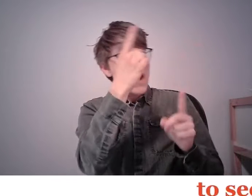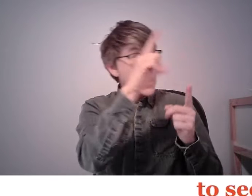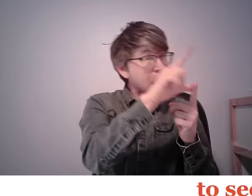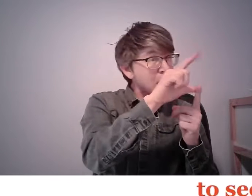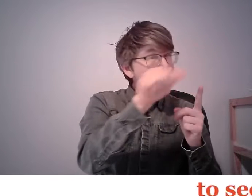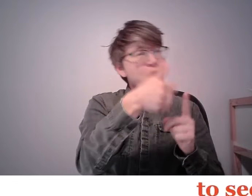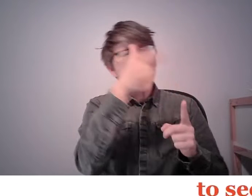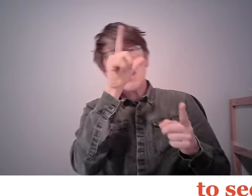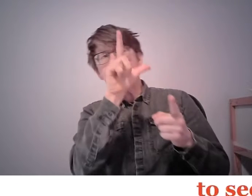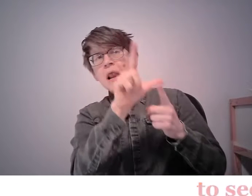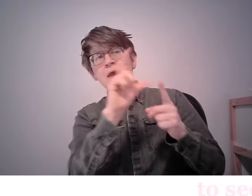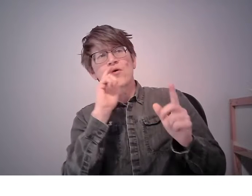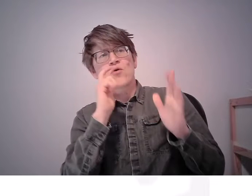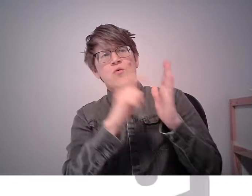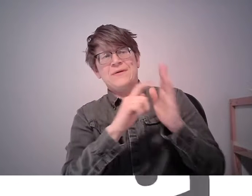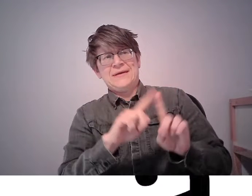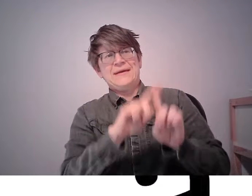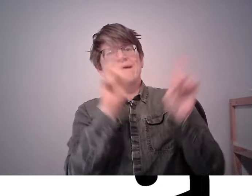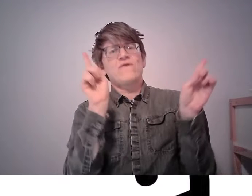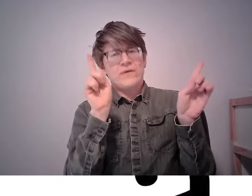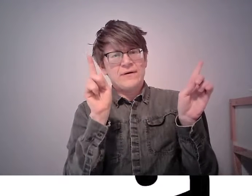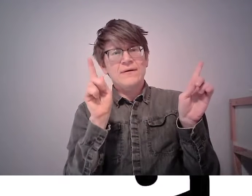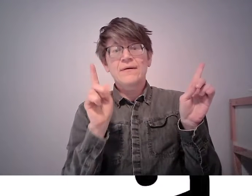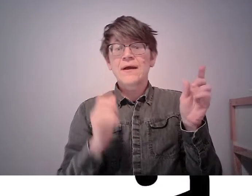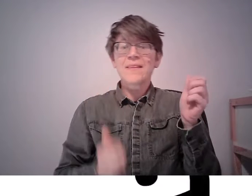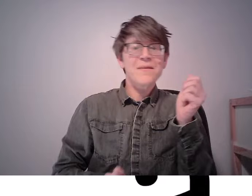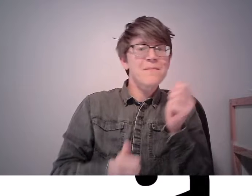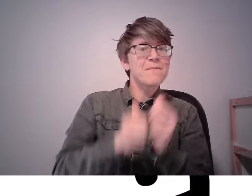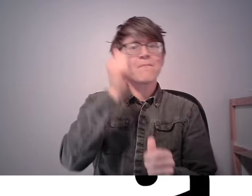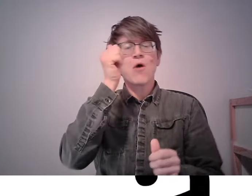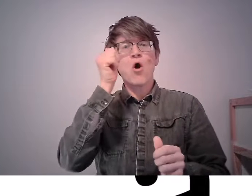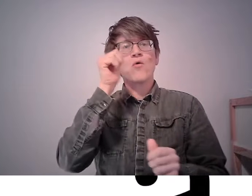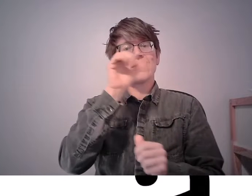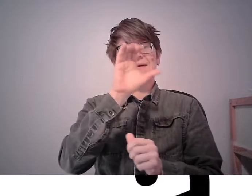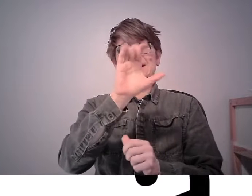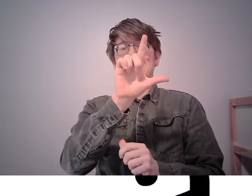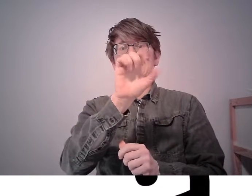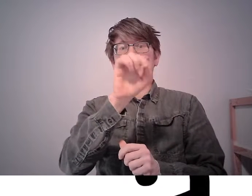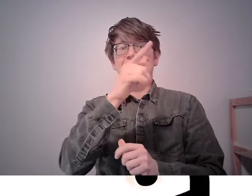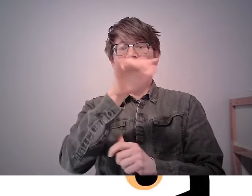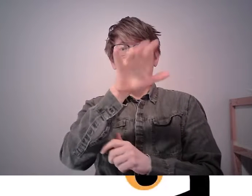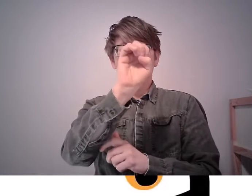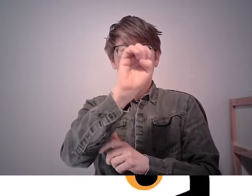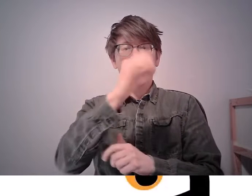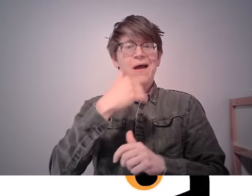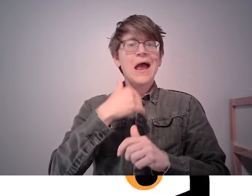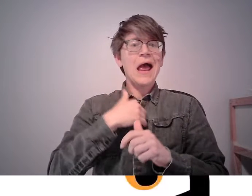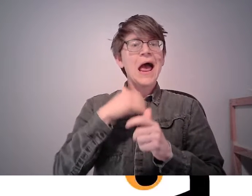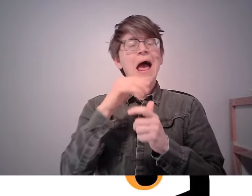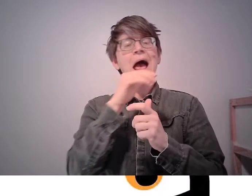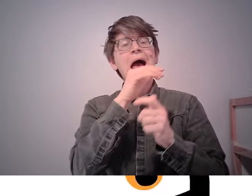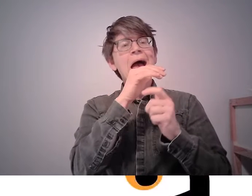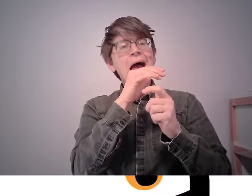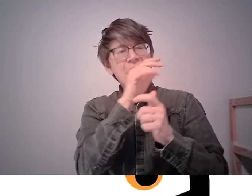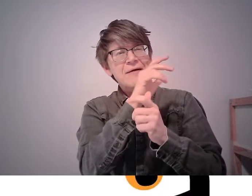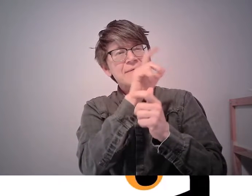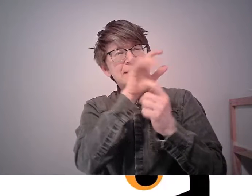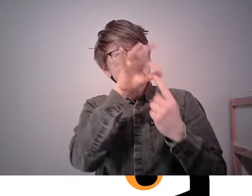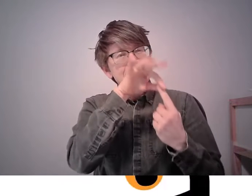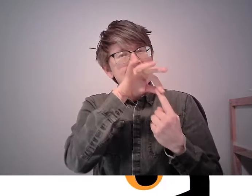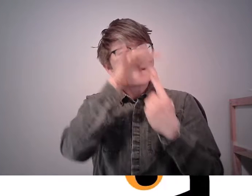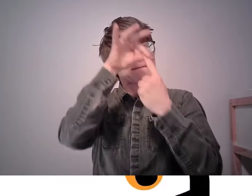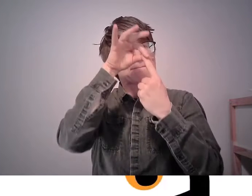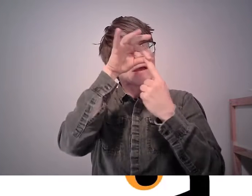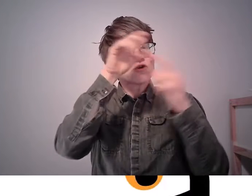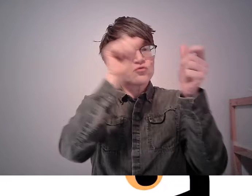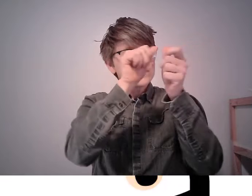typeface and another. The most legible typefaces have individual character shapes which are clearly distinct from one